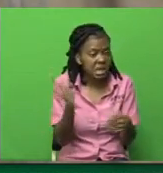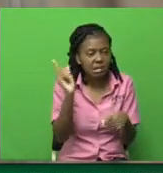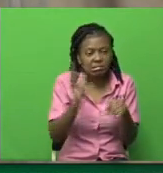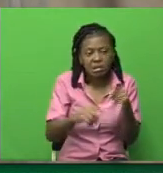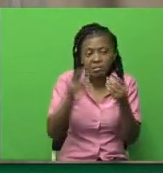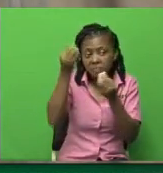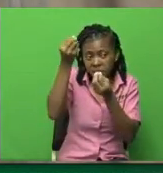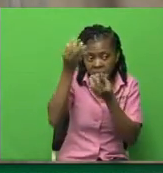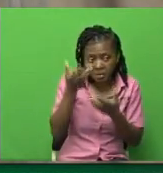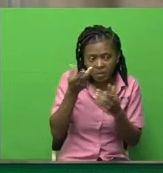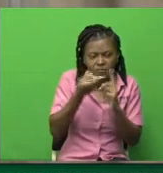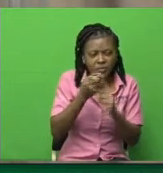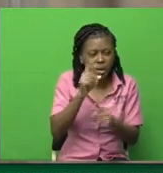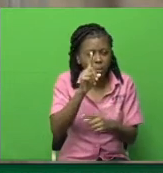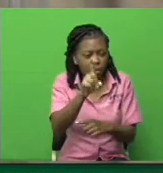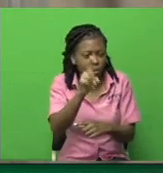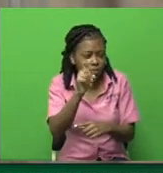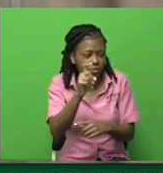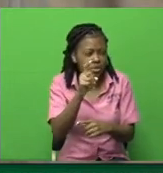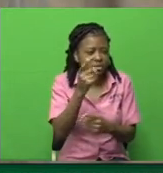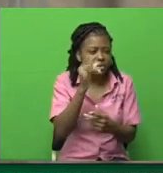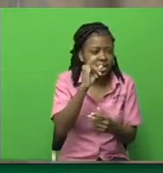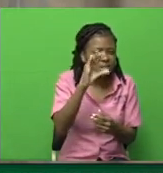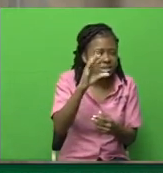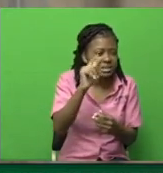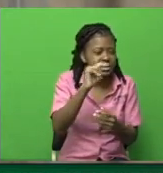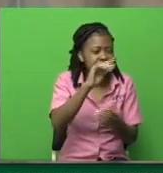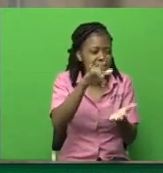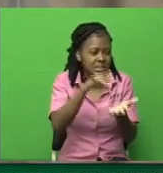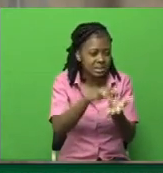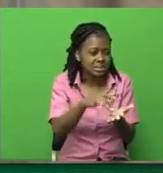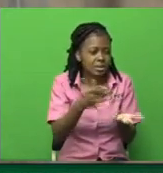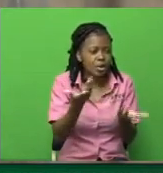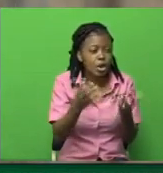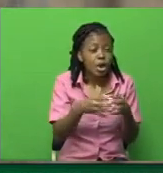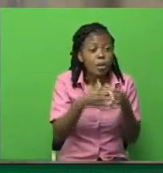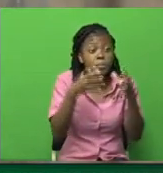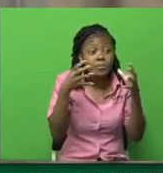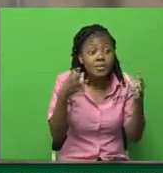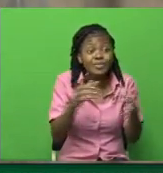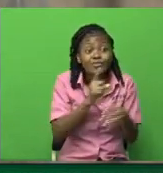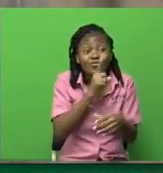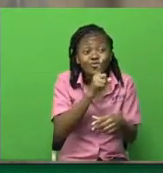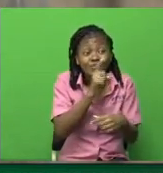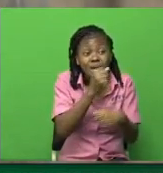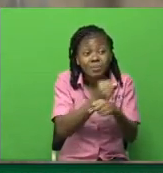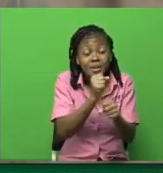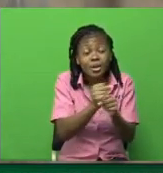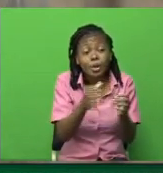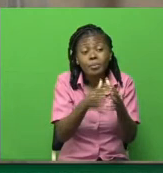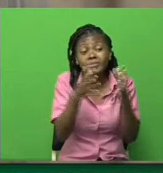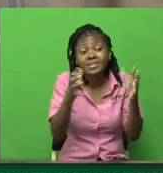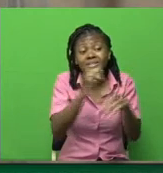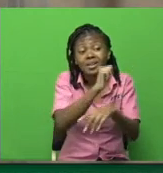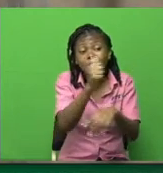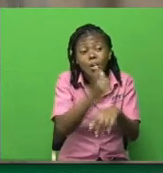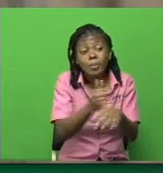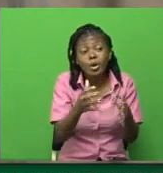100 ICT access centers how many have actually come to fruition Madam speaker